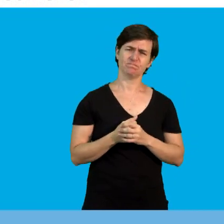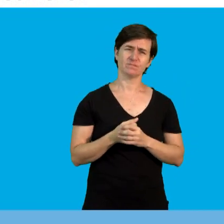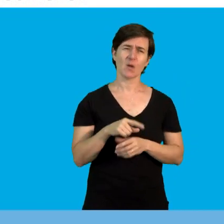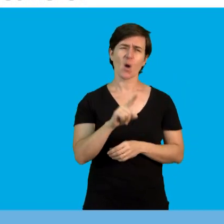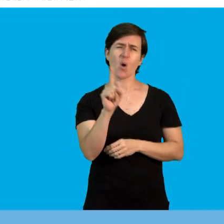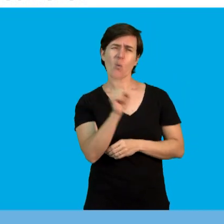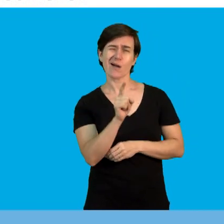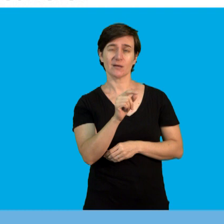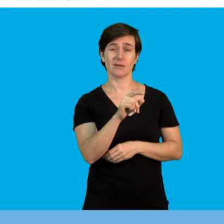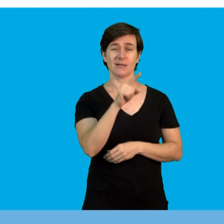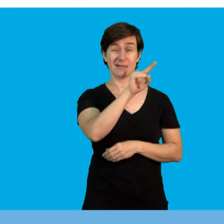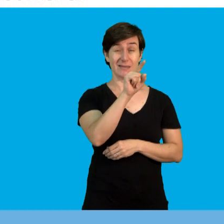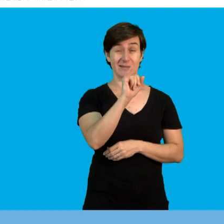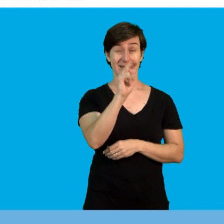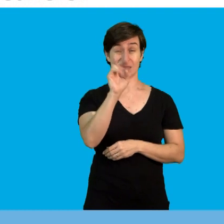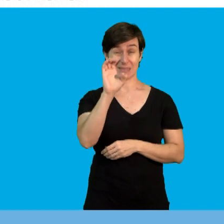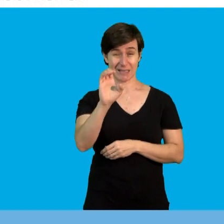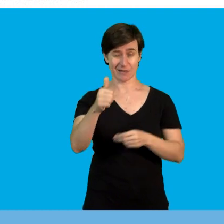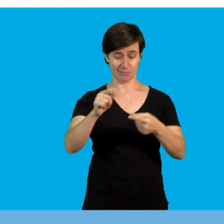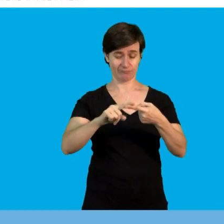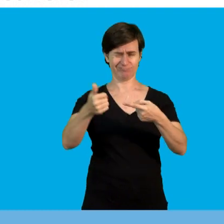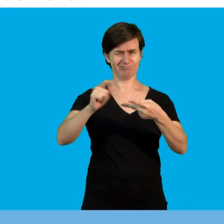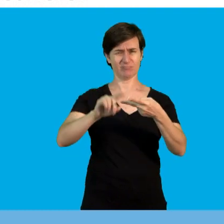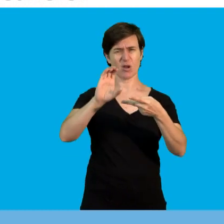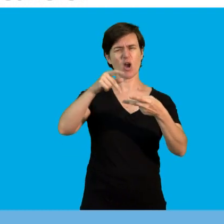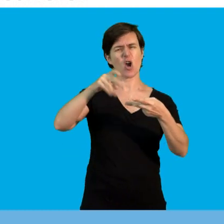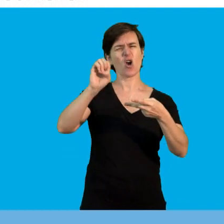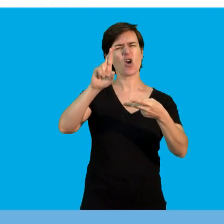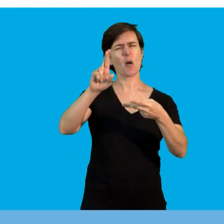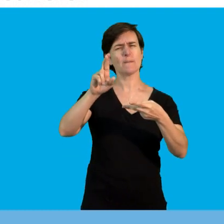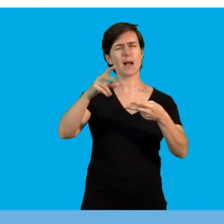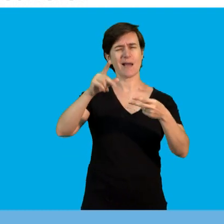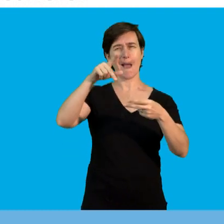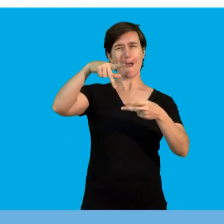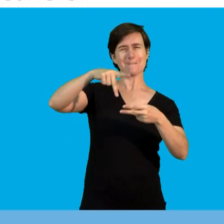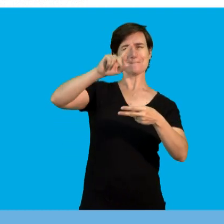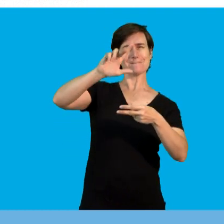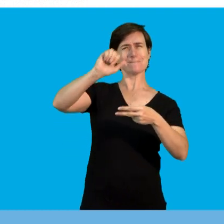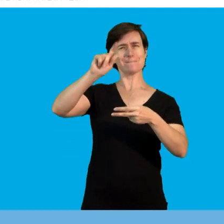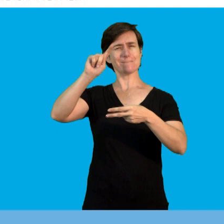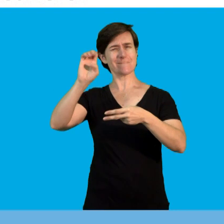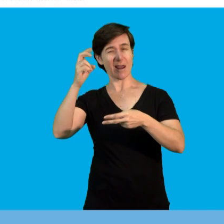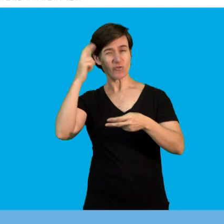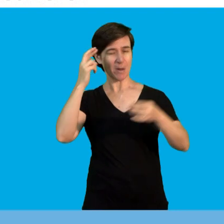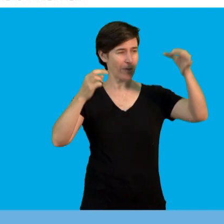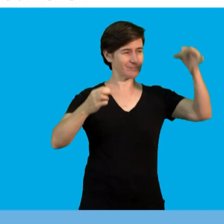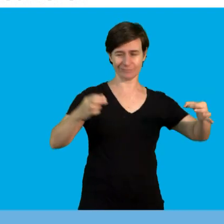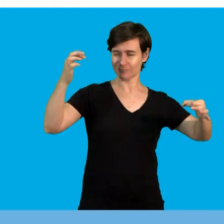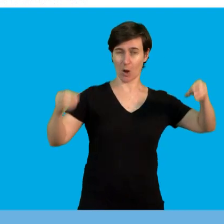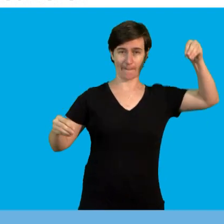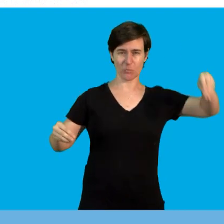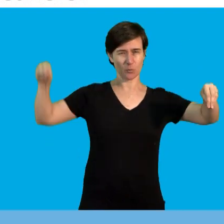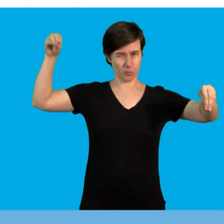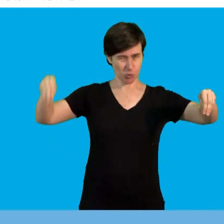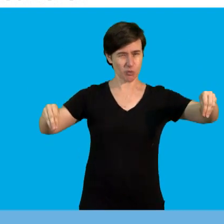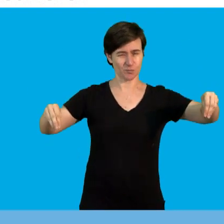what are the zinc and the copper plates called? Now remember, those are the metal plates that are dipped into the solution of either the zinc sulfate or the